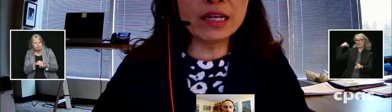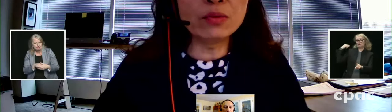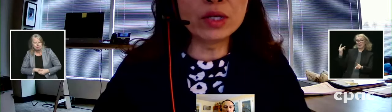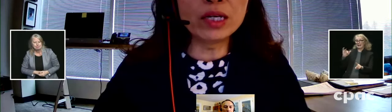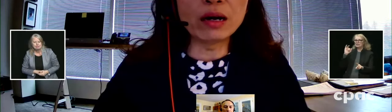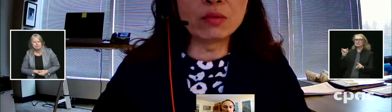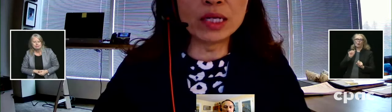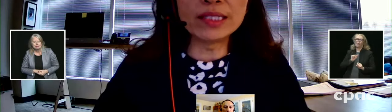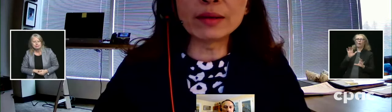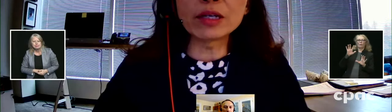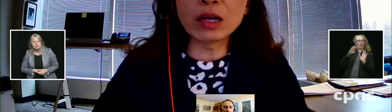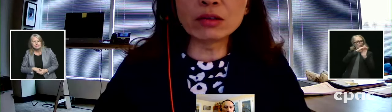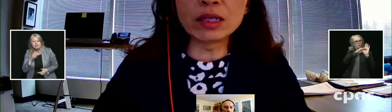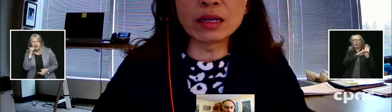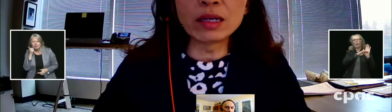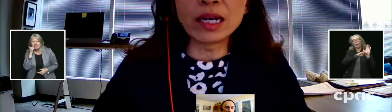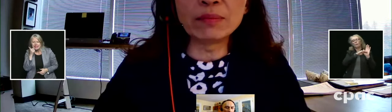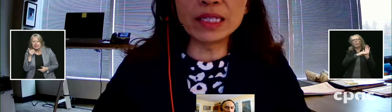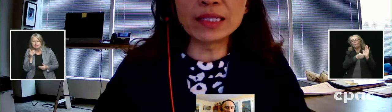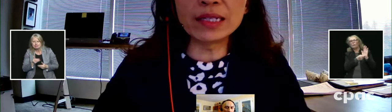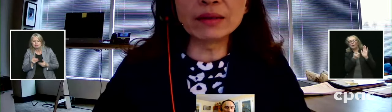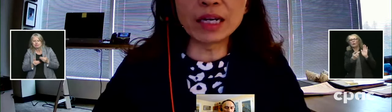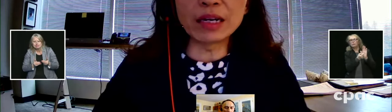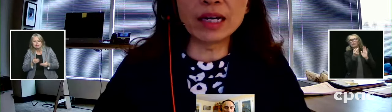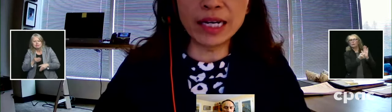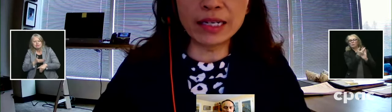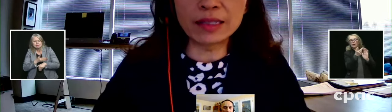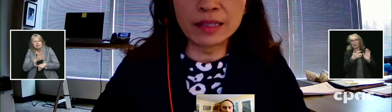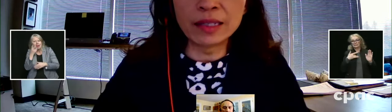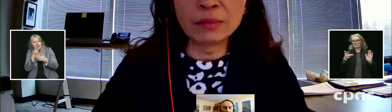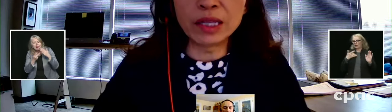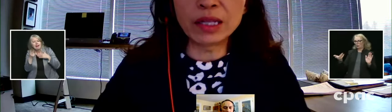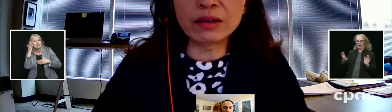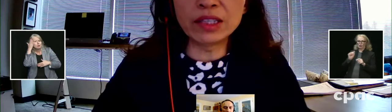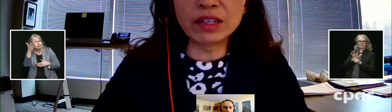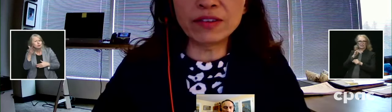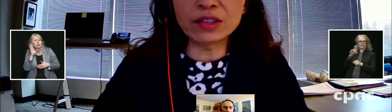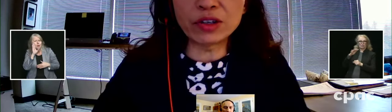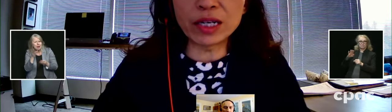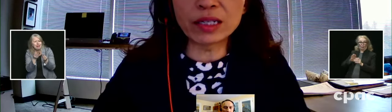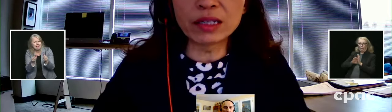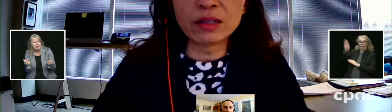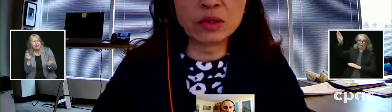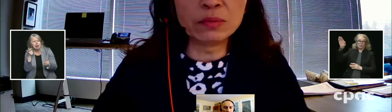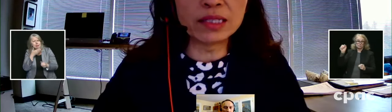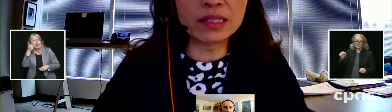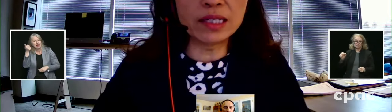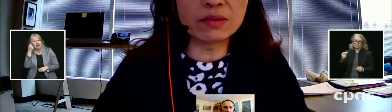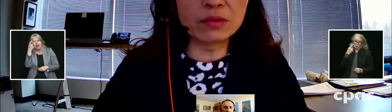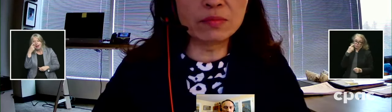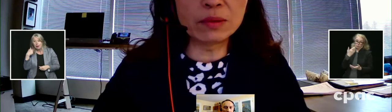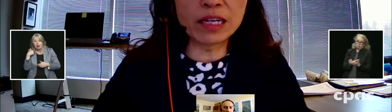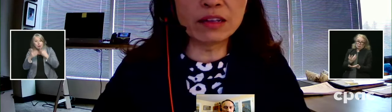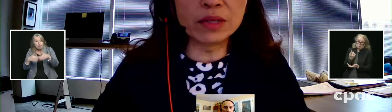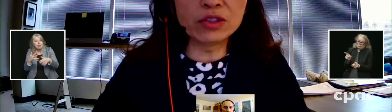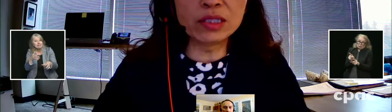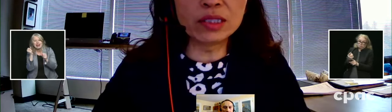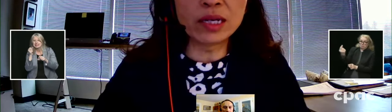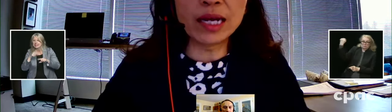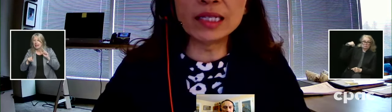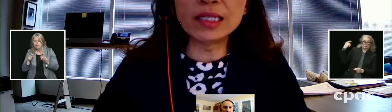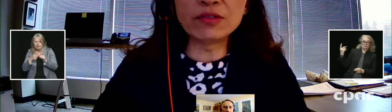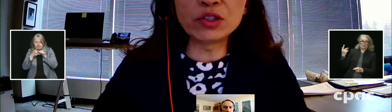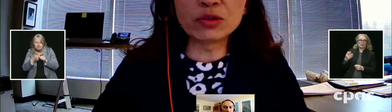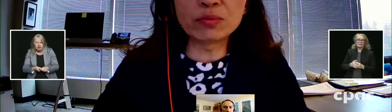day, we are one step closer and better times are ahead, but there is no fast track. We must stick with public health measures